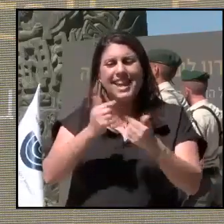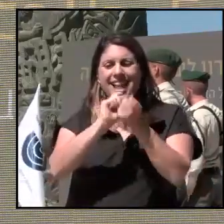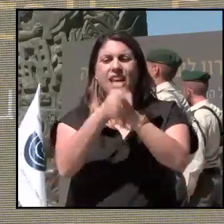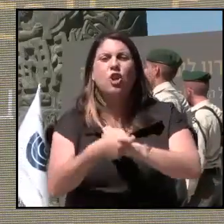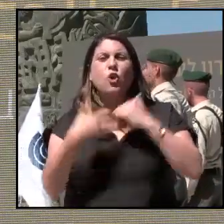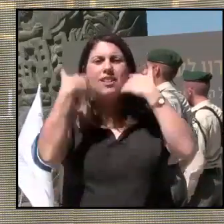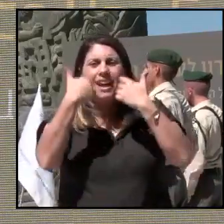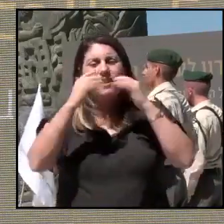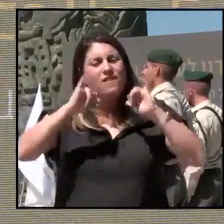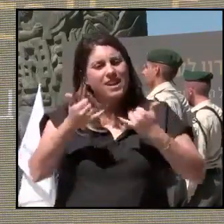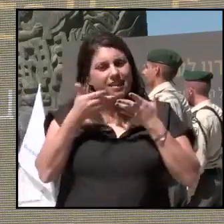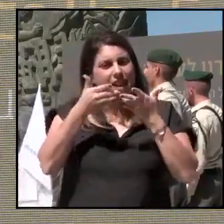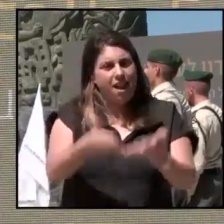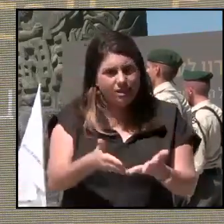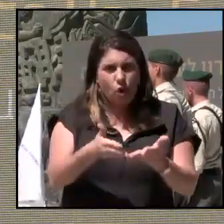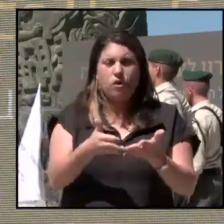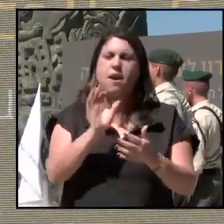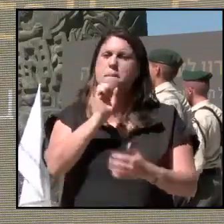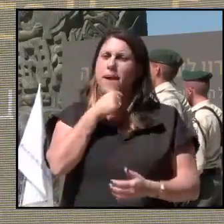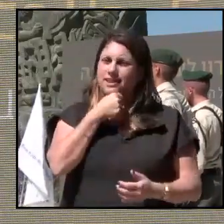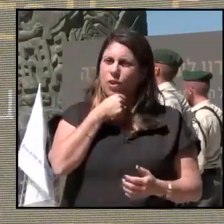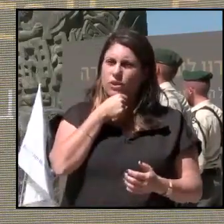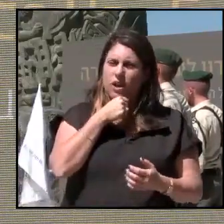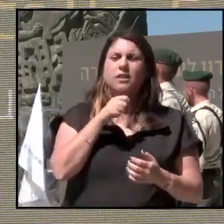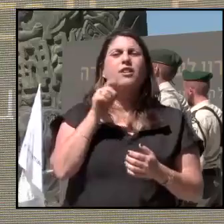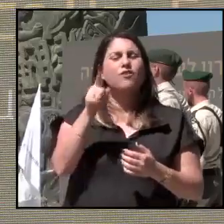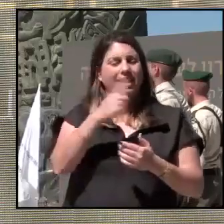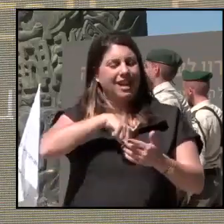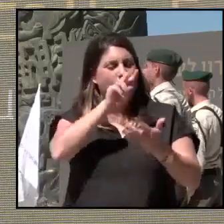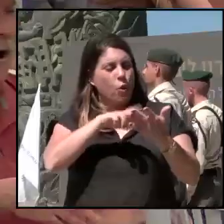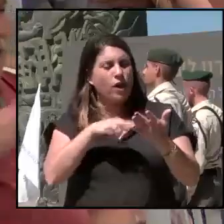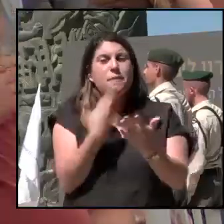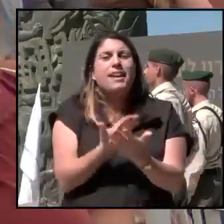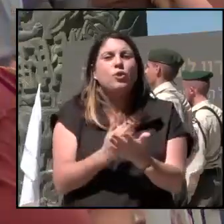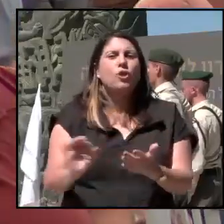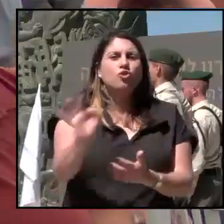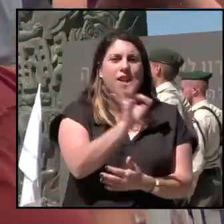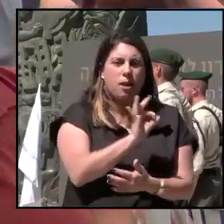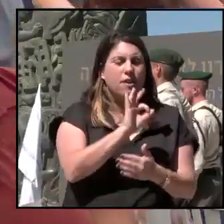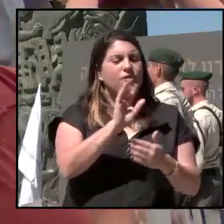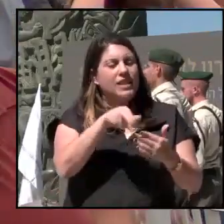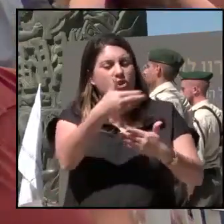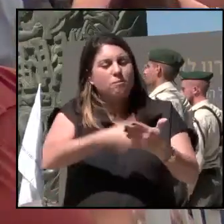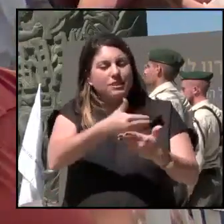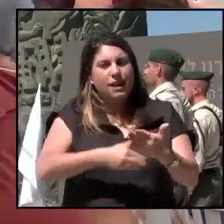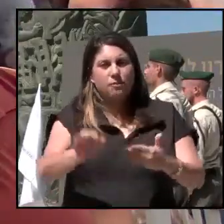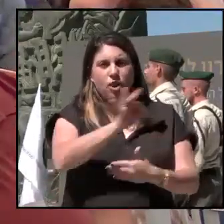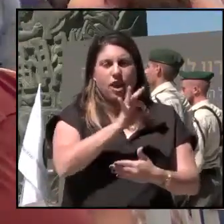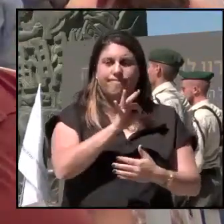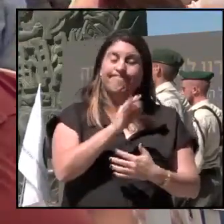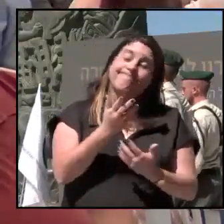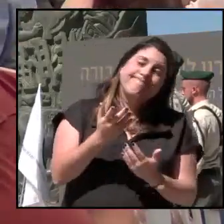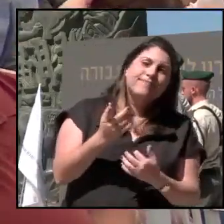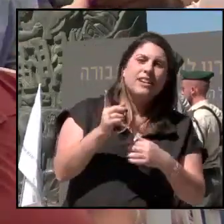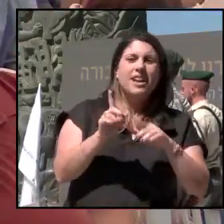rescue recorded in oral histories, written testimonies, and archival documents. Often,